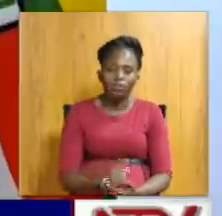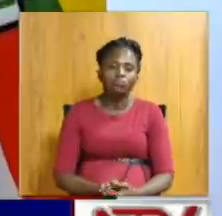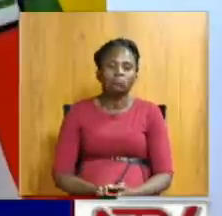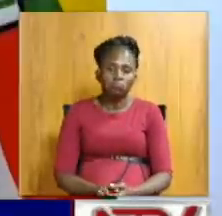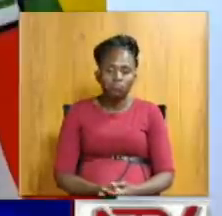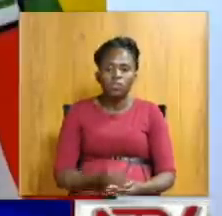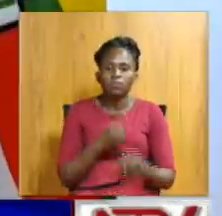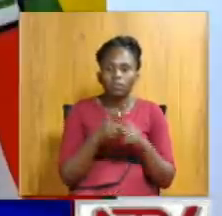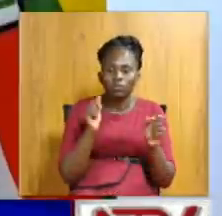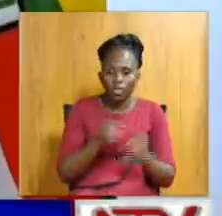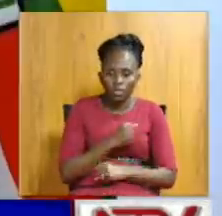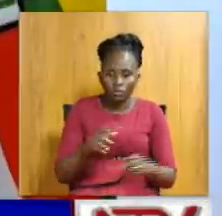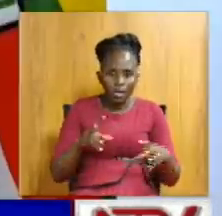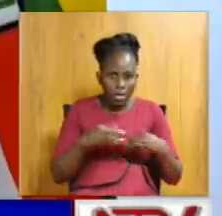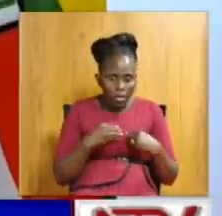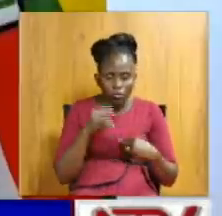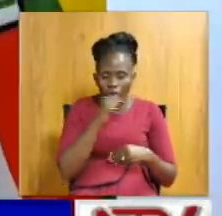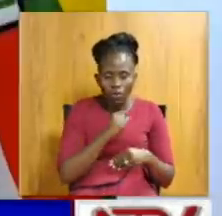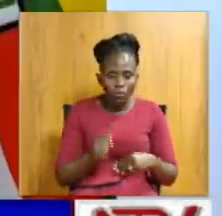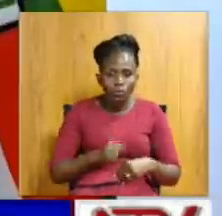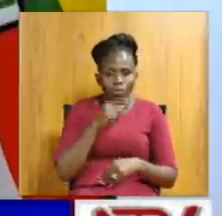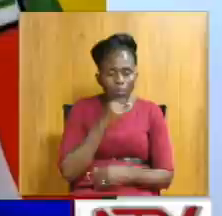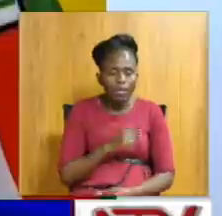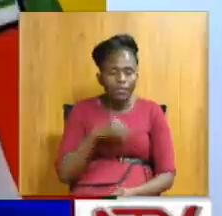they would not allow the old man with the hat,